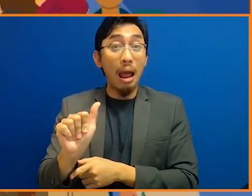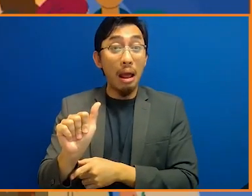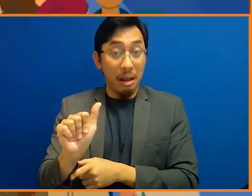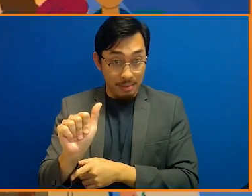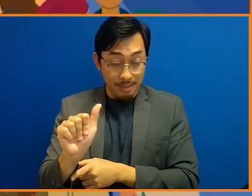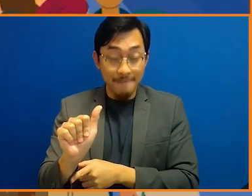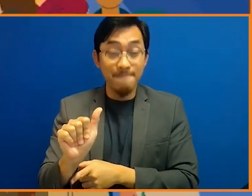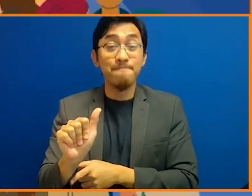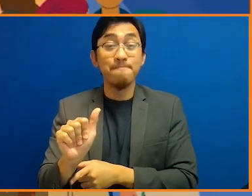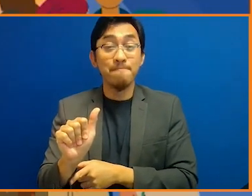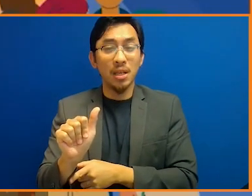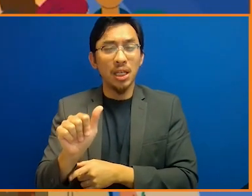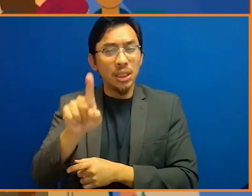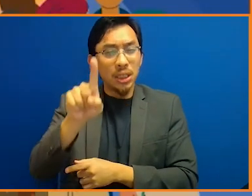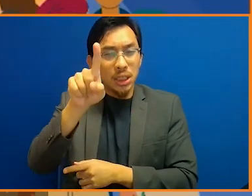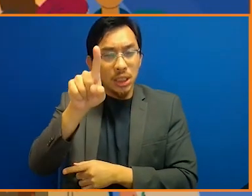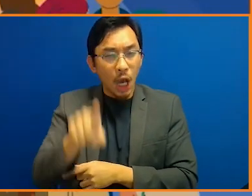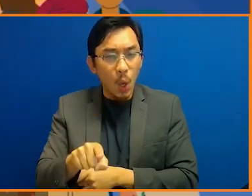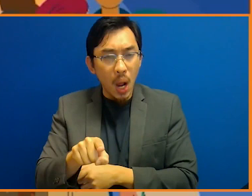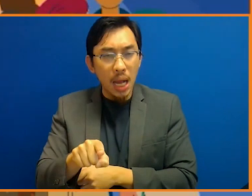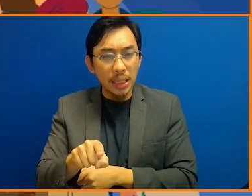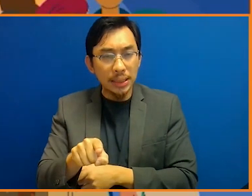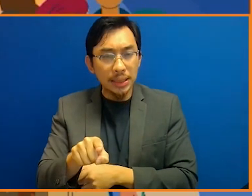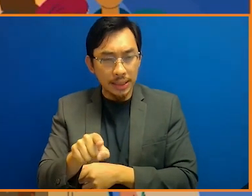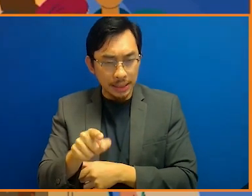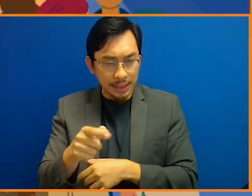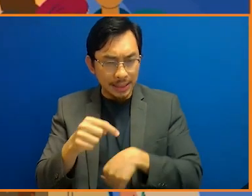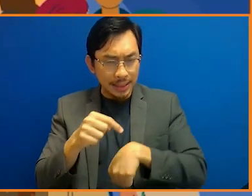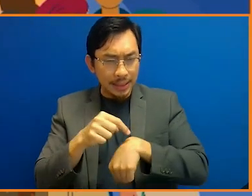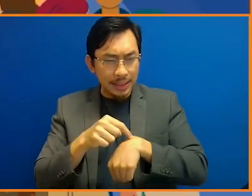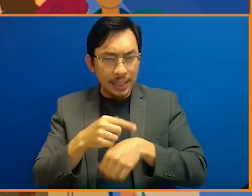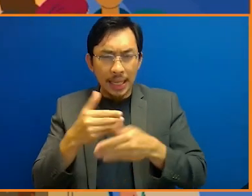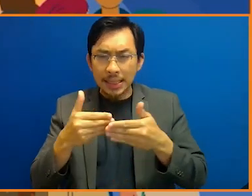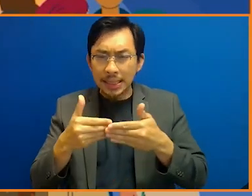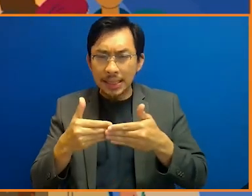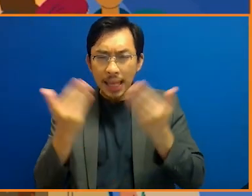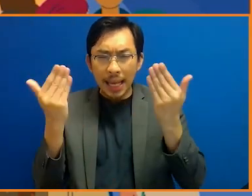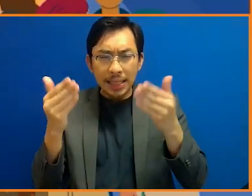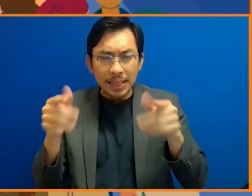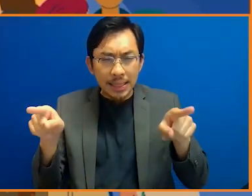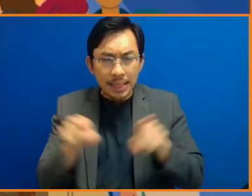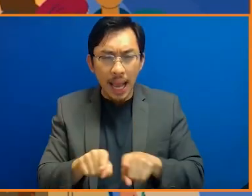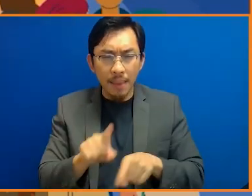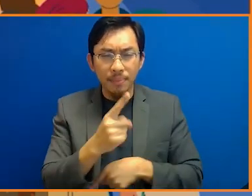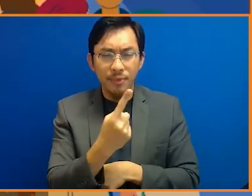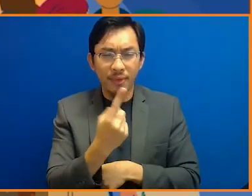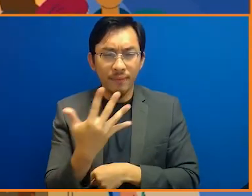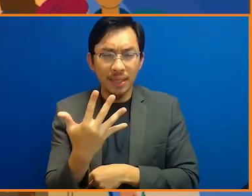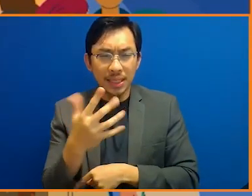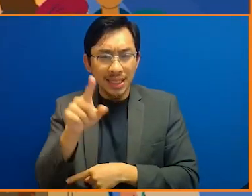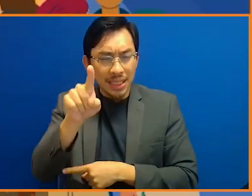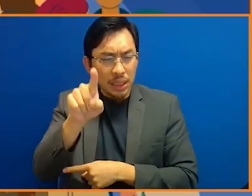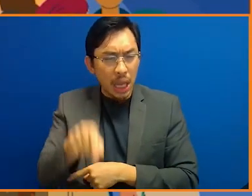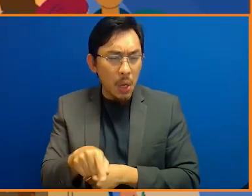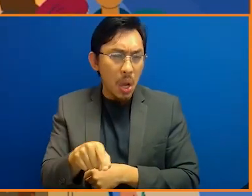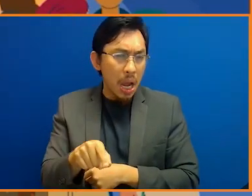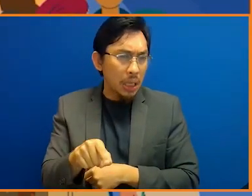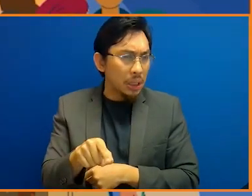Tonga as well, in January. I think exactly about the same day. Yeah, it was